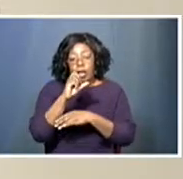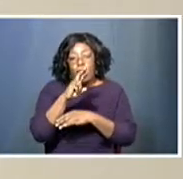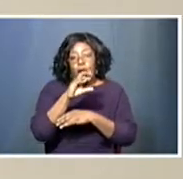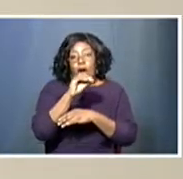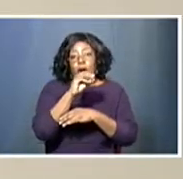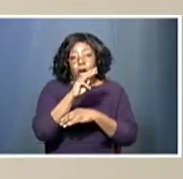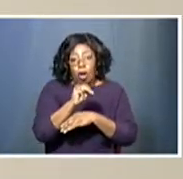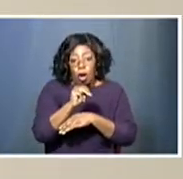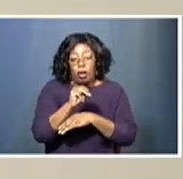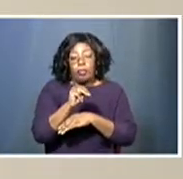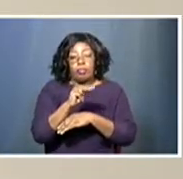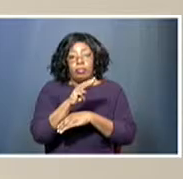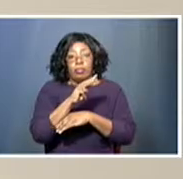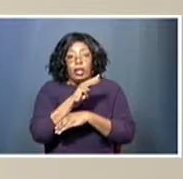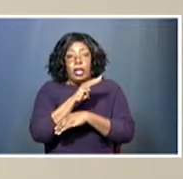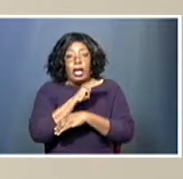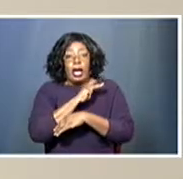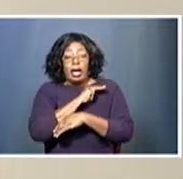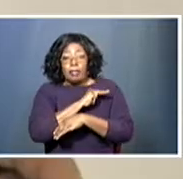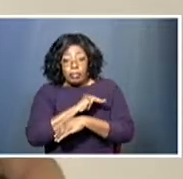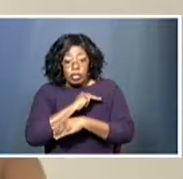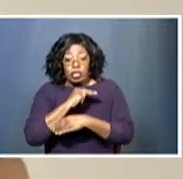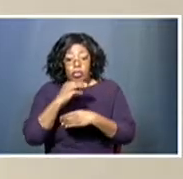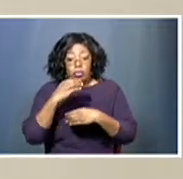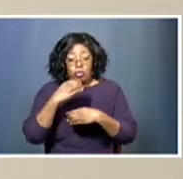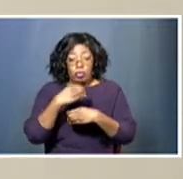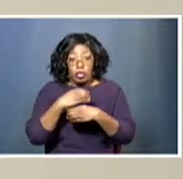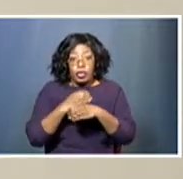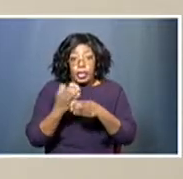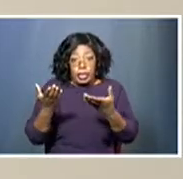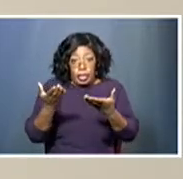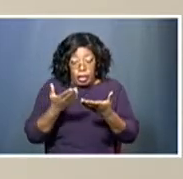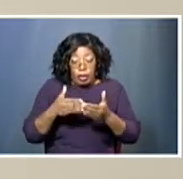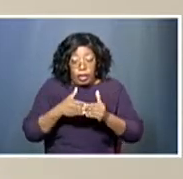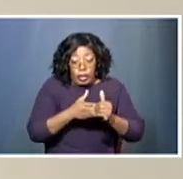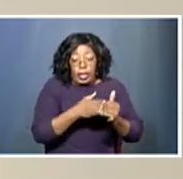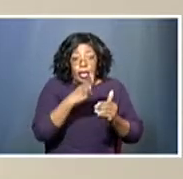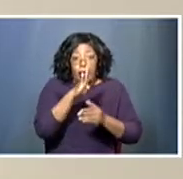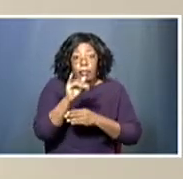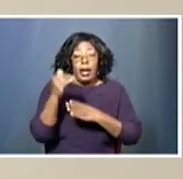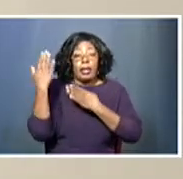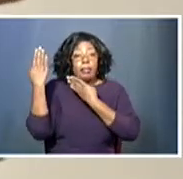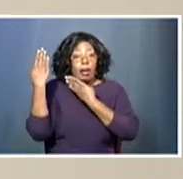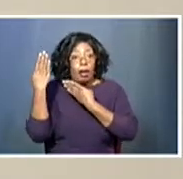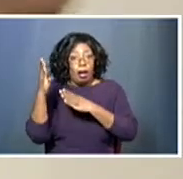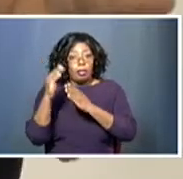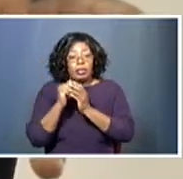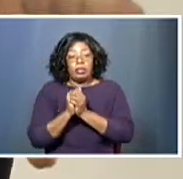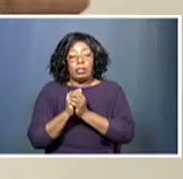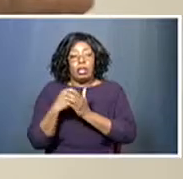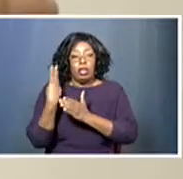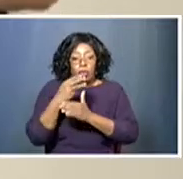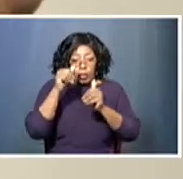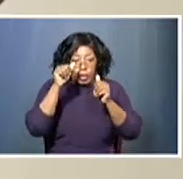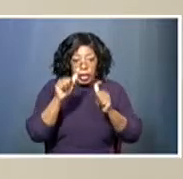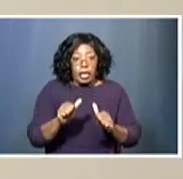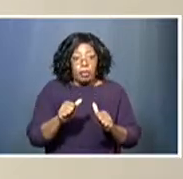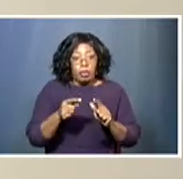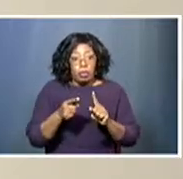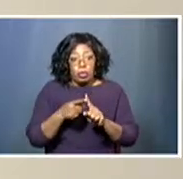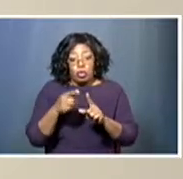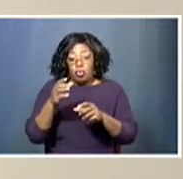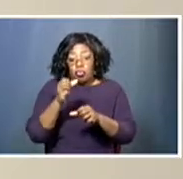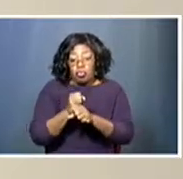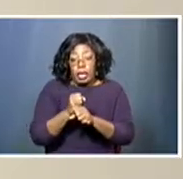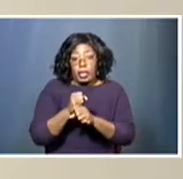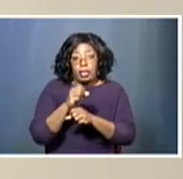up here to be spearheaded by the Bahamas. And we also were able to move to get